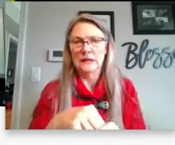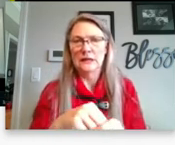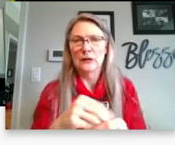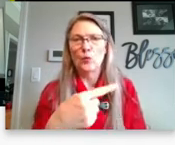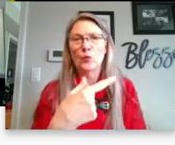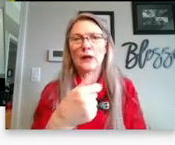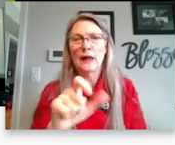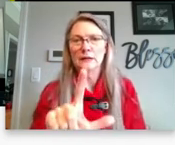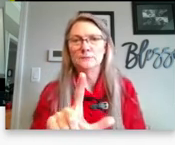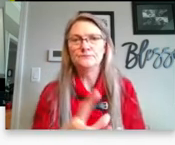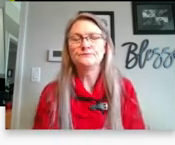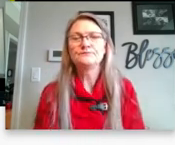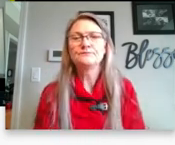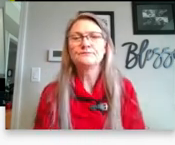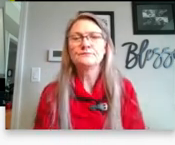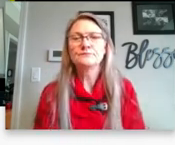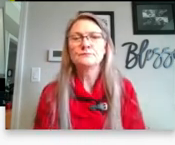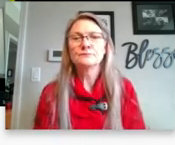are in 1 gallon?